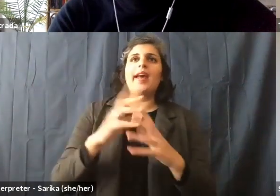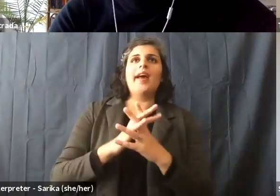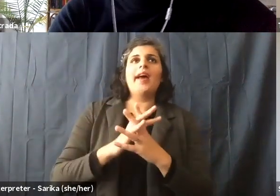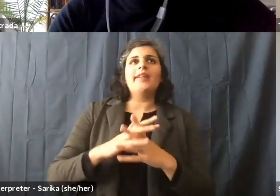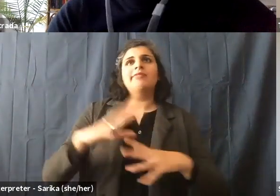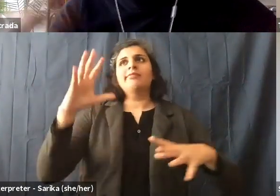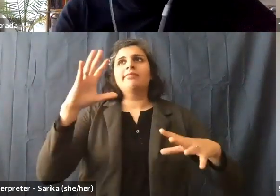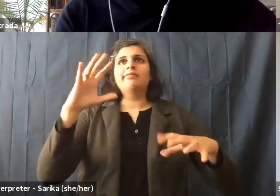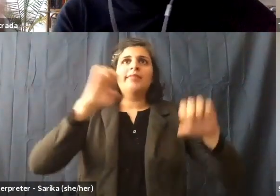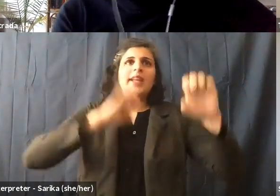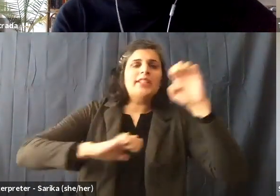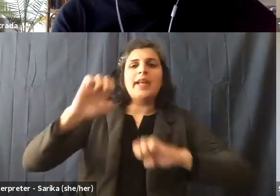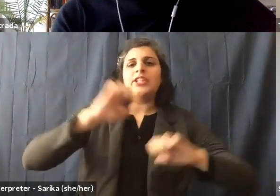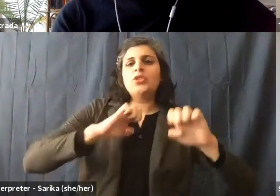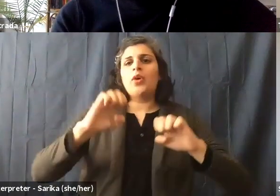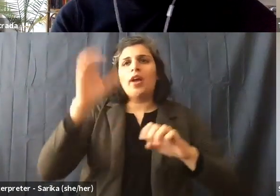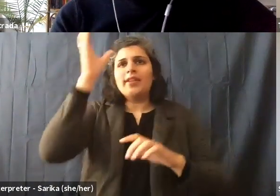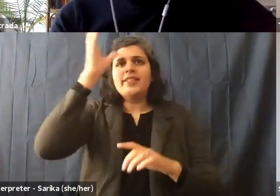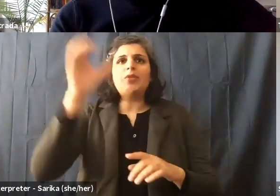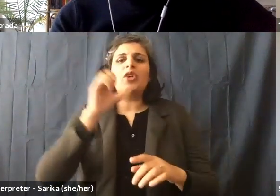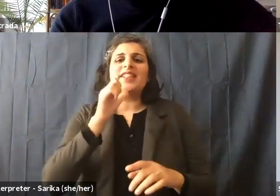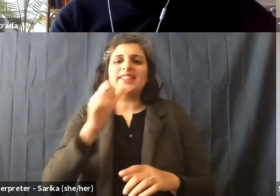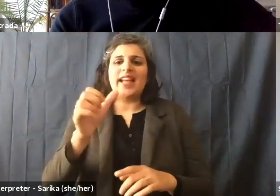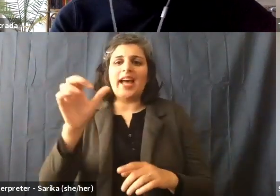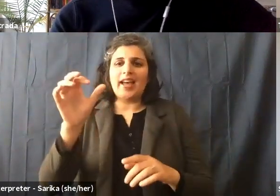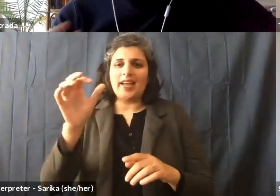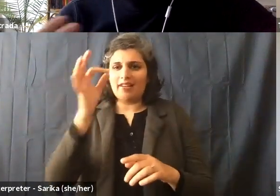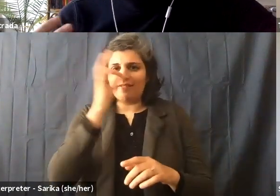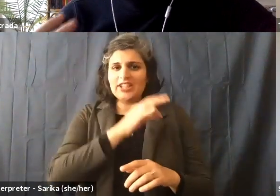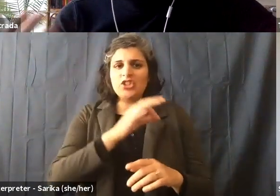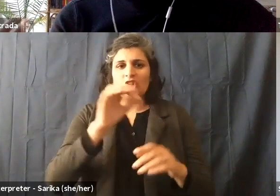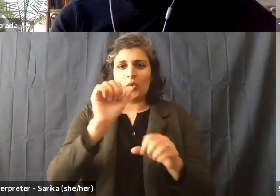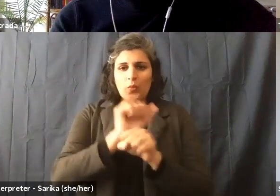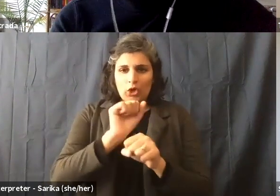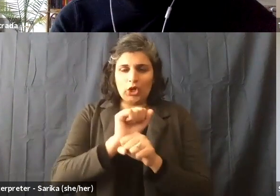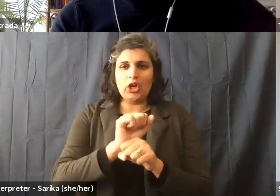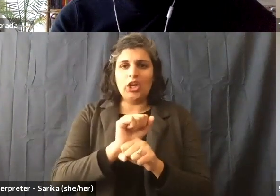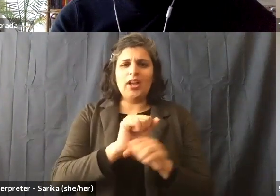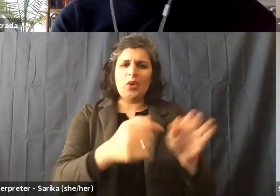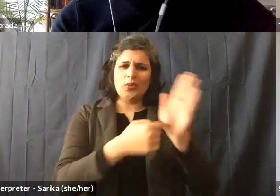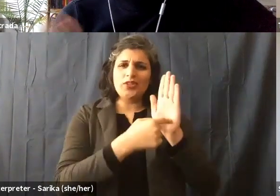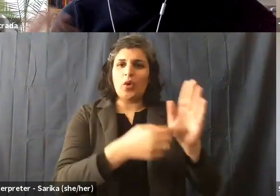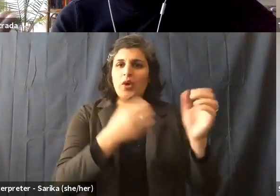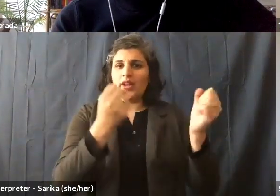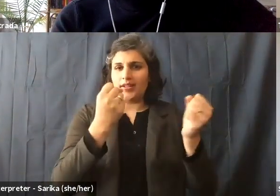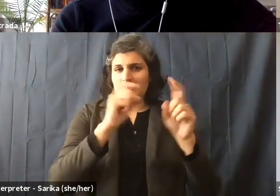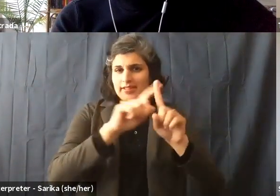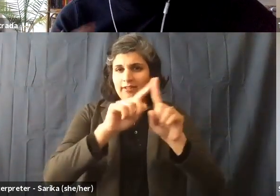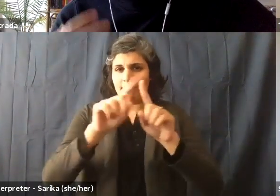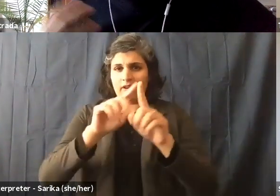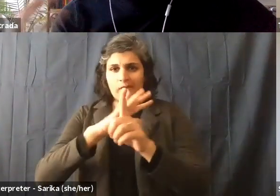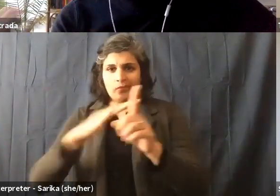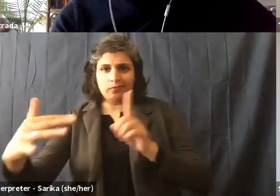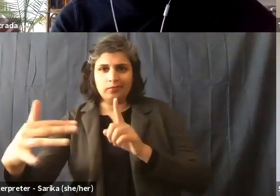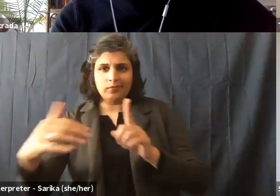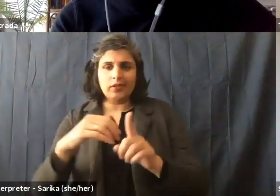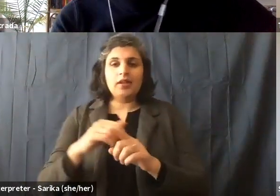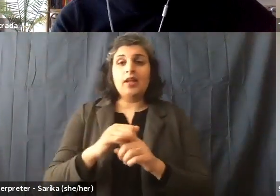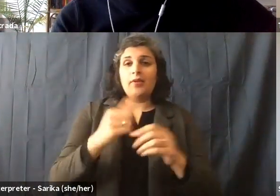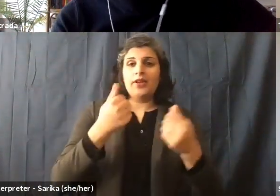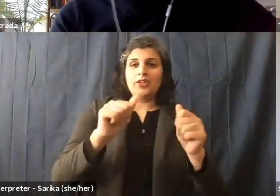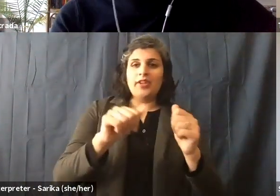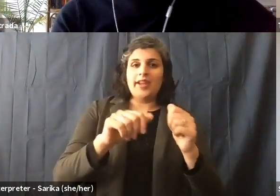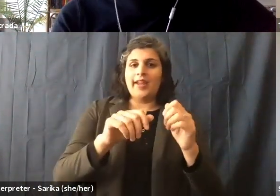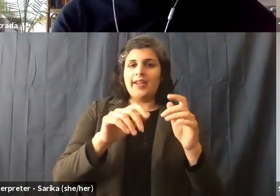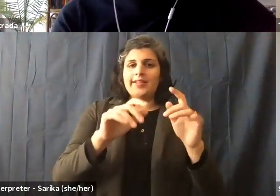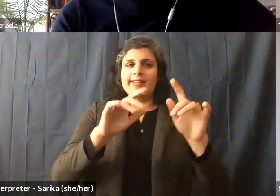non-fiction work, but we've shown this piece in multiple contexts, and each time we've tried to stretch its